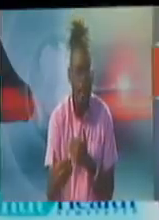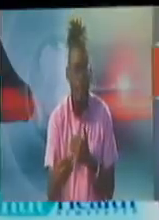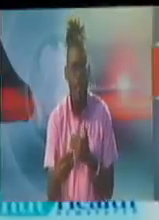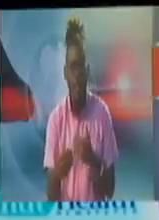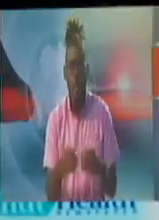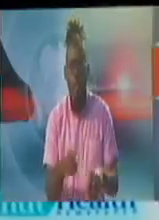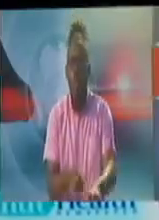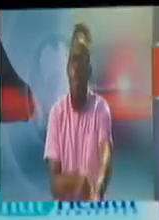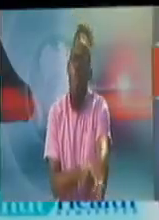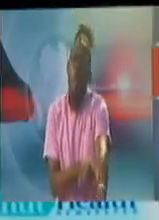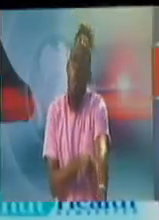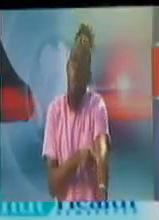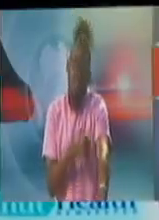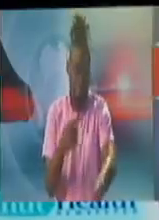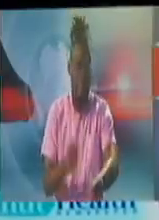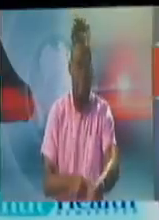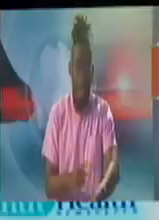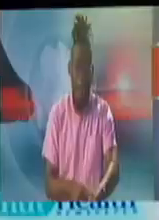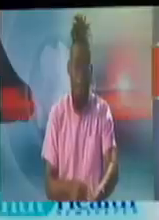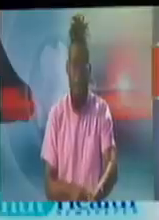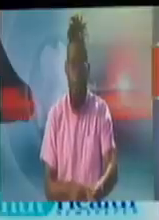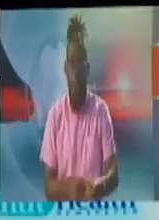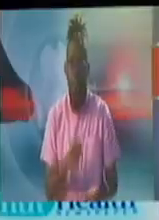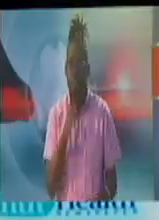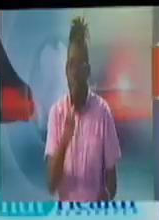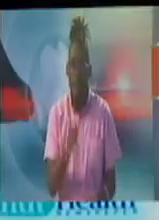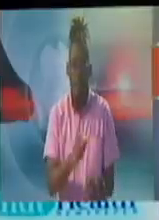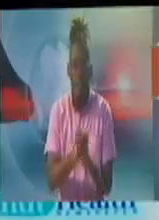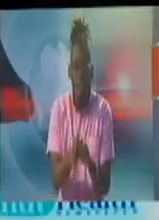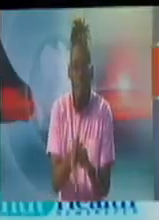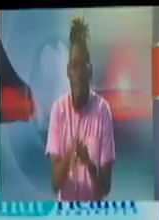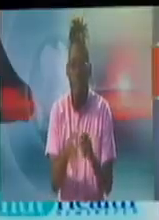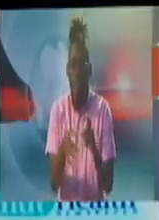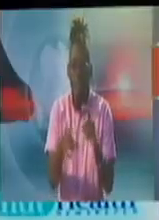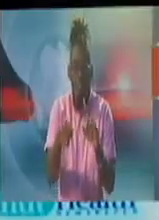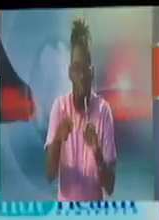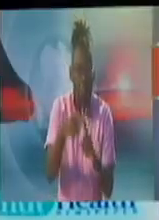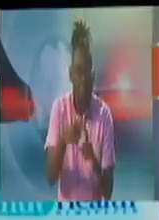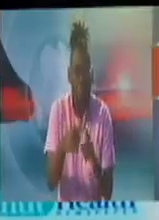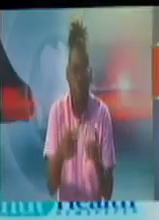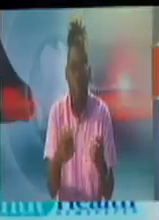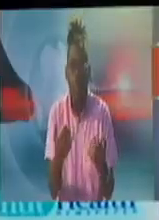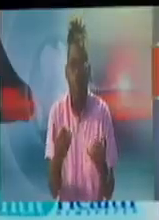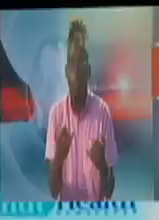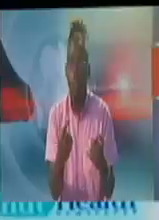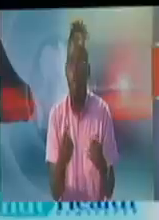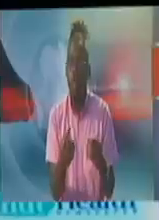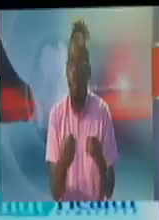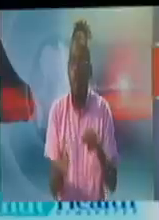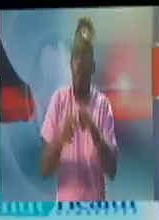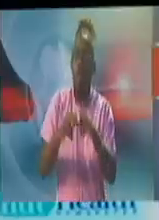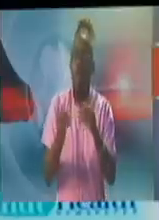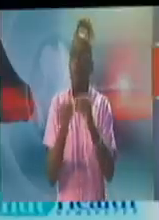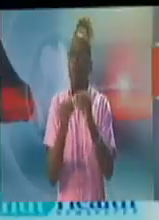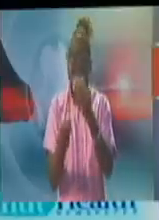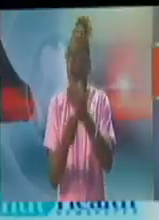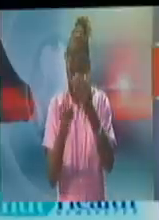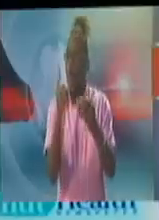one more case tested positive? And to Minister